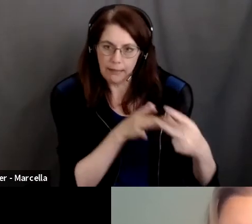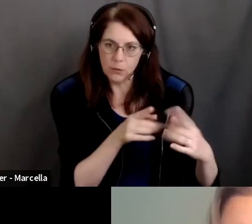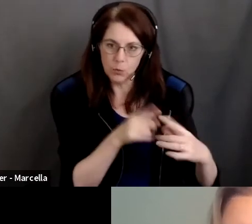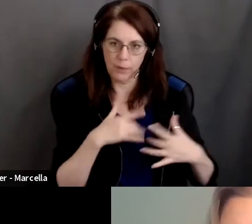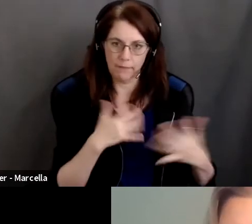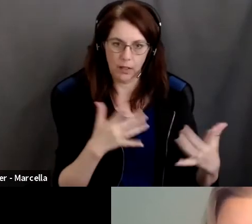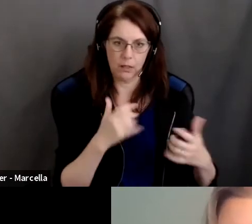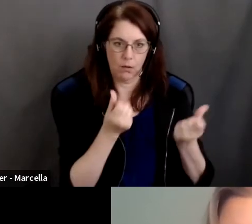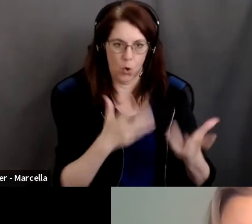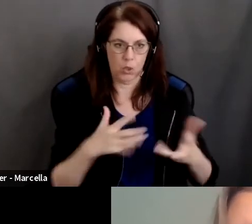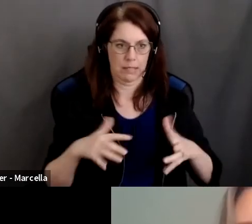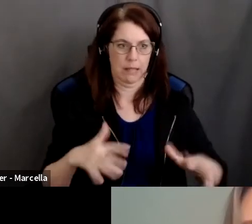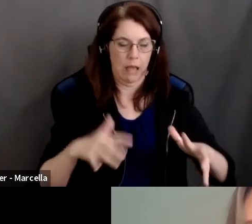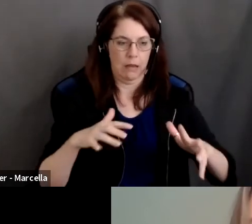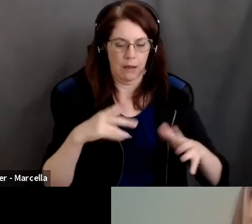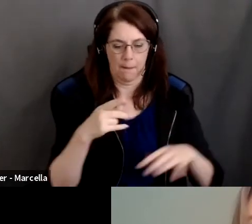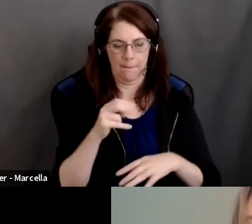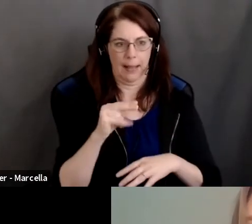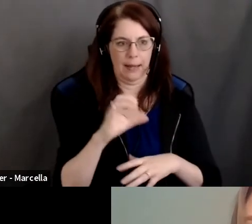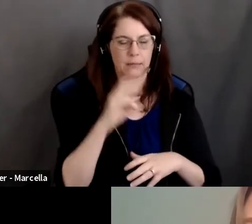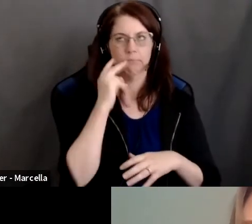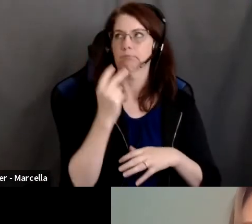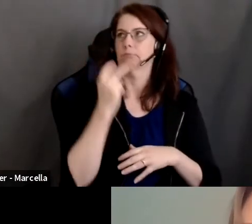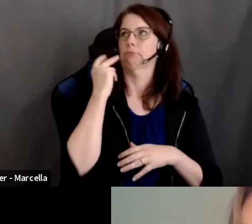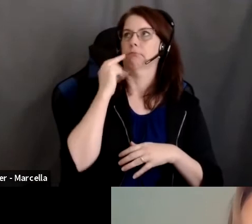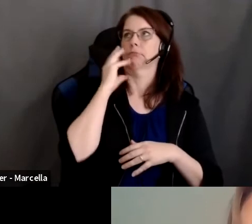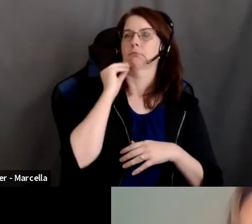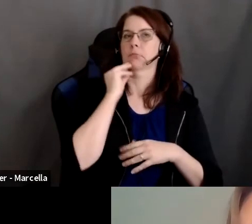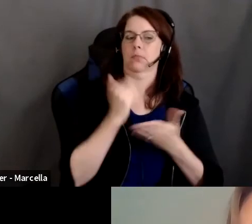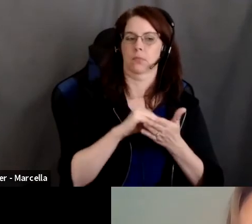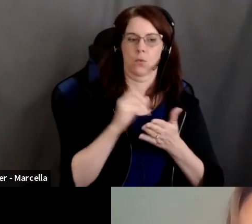to anxiety, panic, reliving past trauma, or other effects.